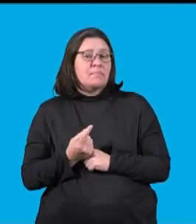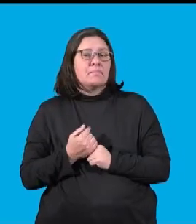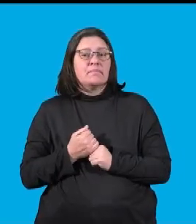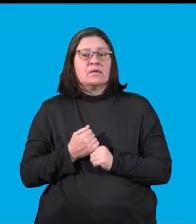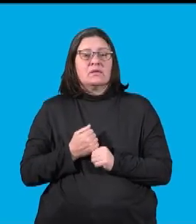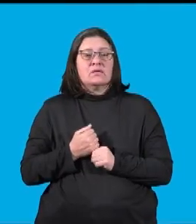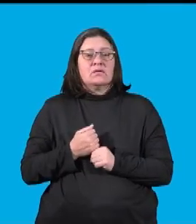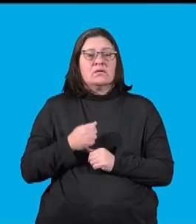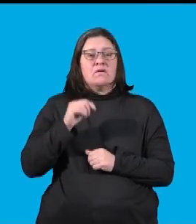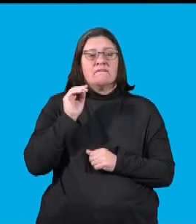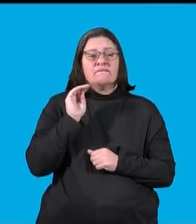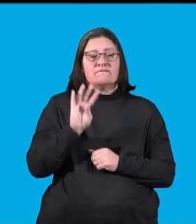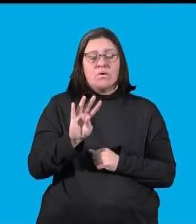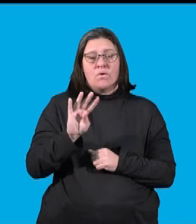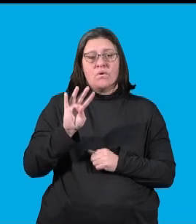with